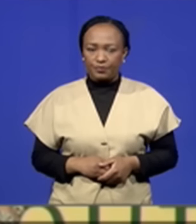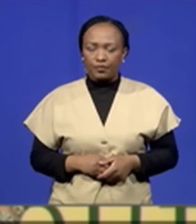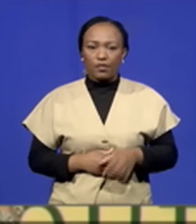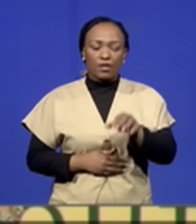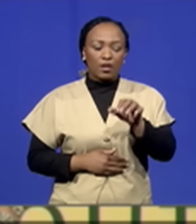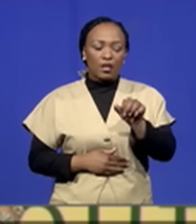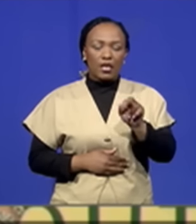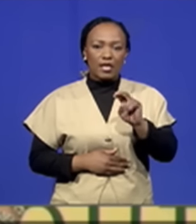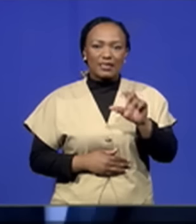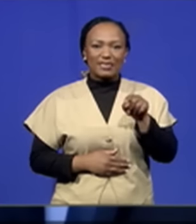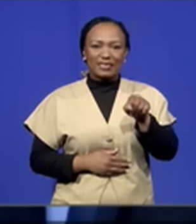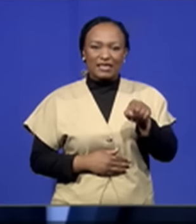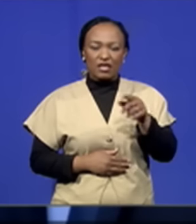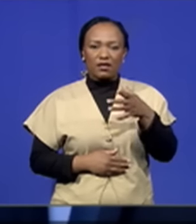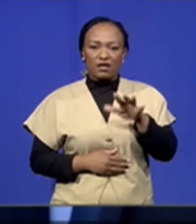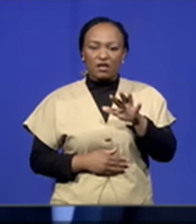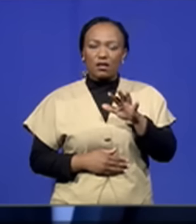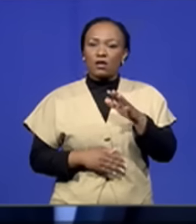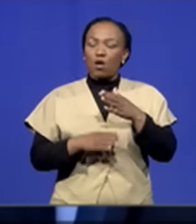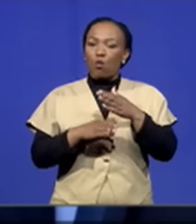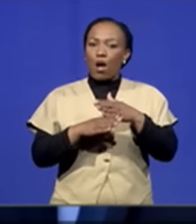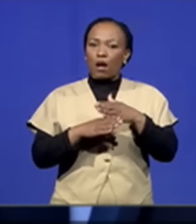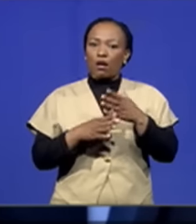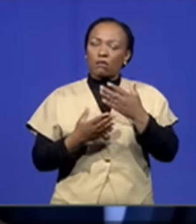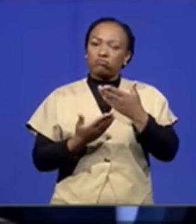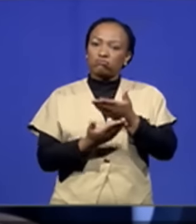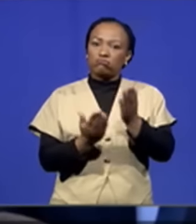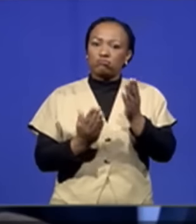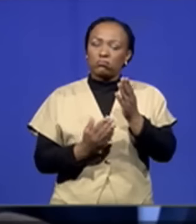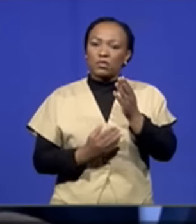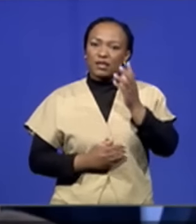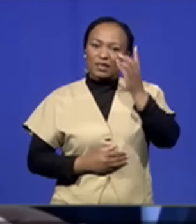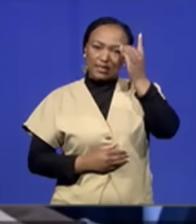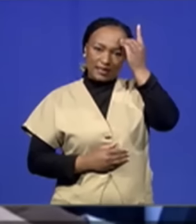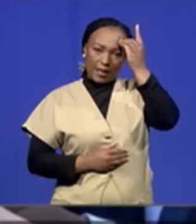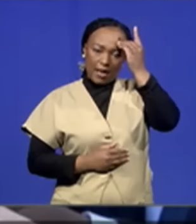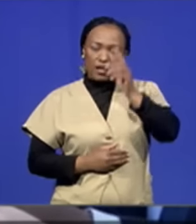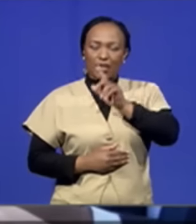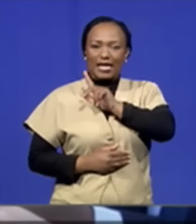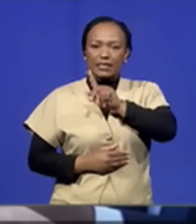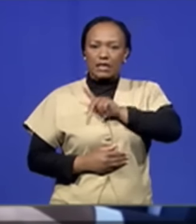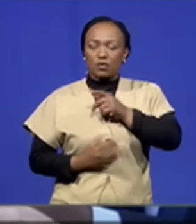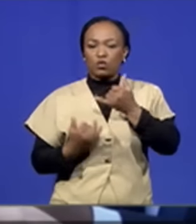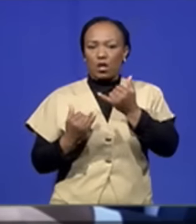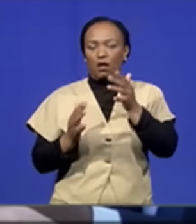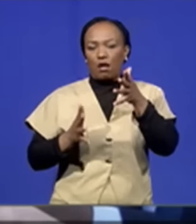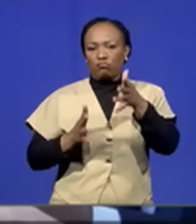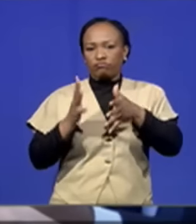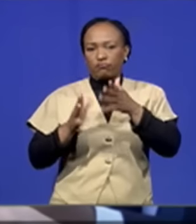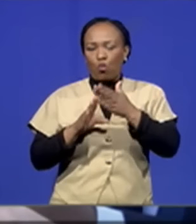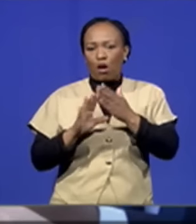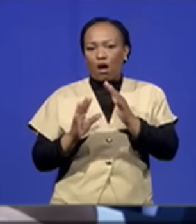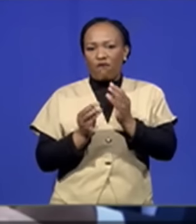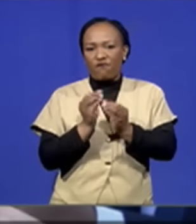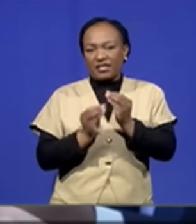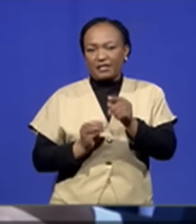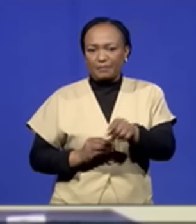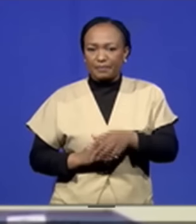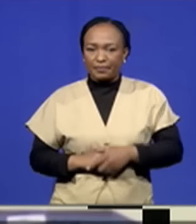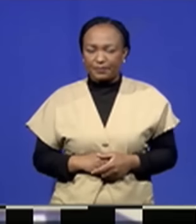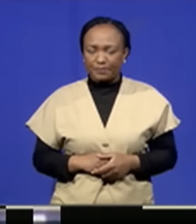ANC ya kgotse tiro e e lebisitsweng kwa go fetolweng ga mmasepala wa eThekwini kwa KwaZulu-Natal.